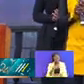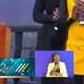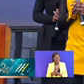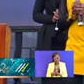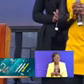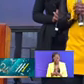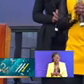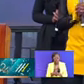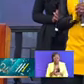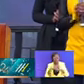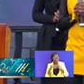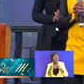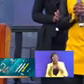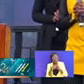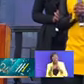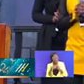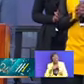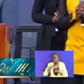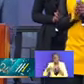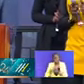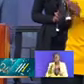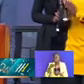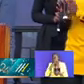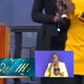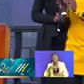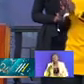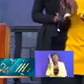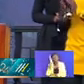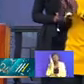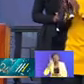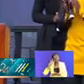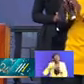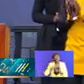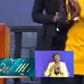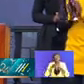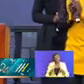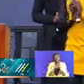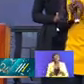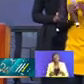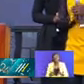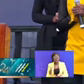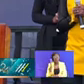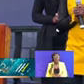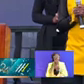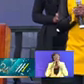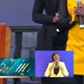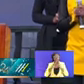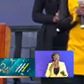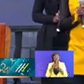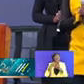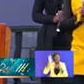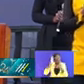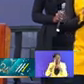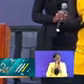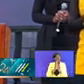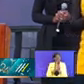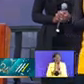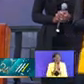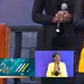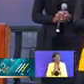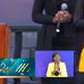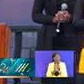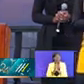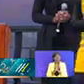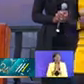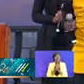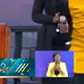you Pastor ambo thank you and all the men of God that are here here may God bless you thank you for your prayers all the generals that are